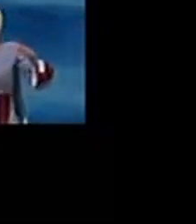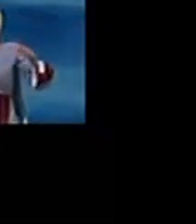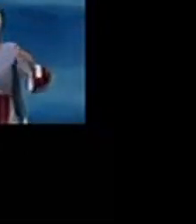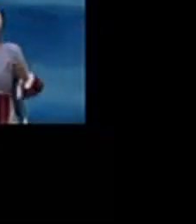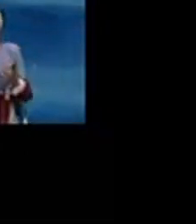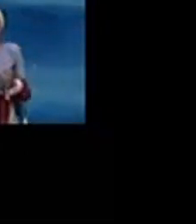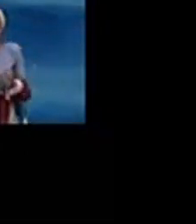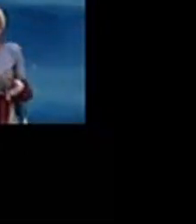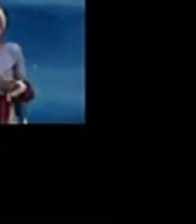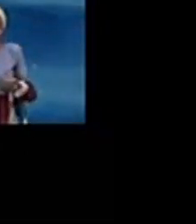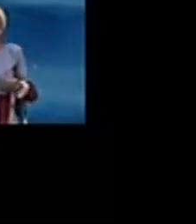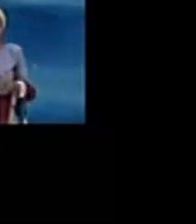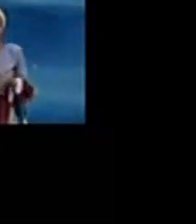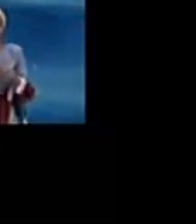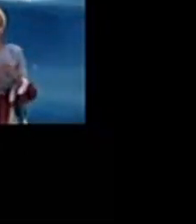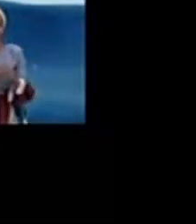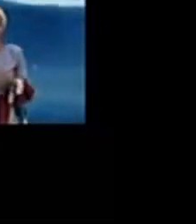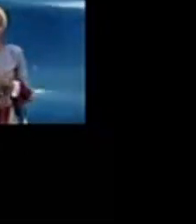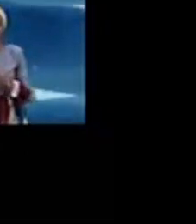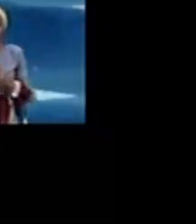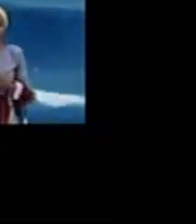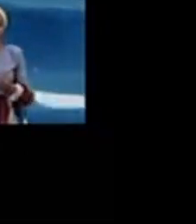sinking sounds